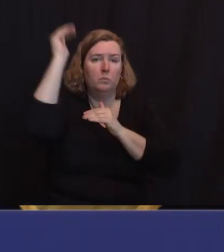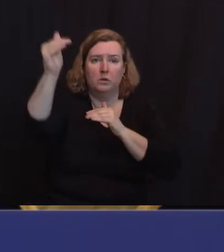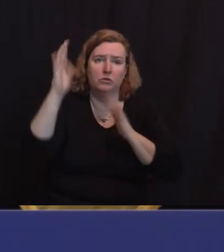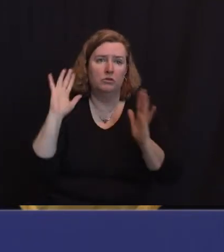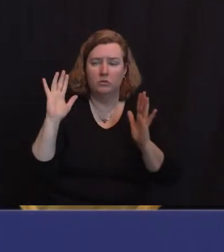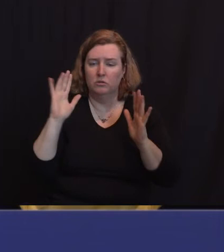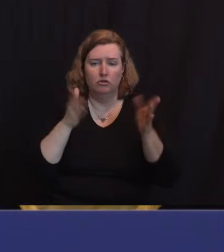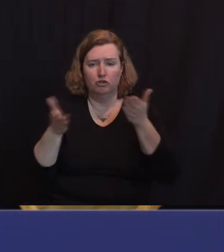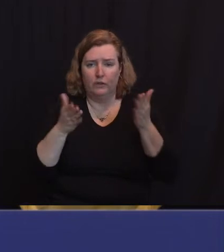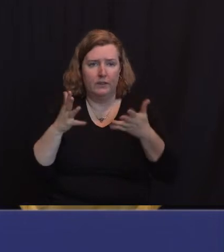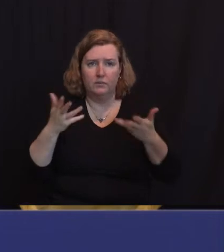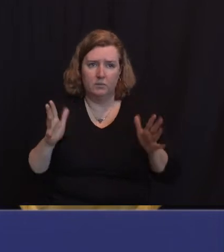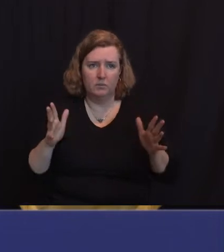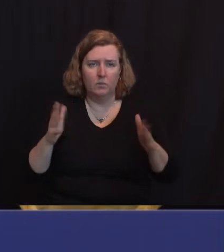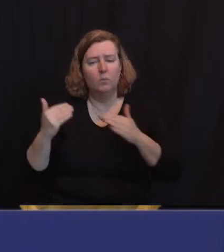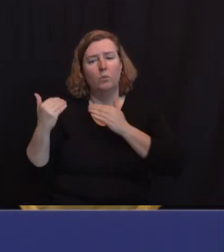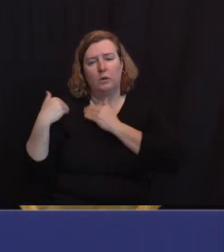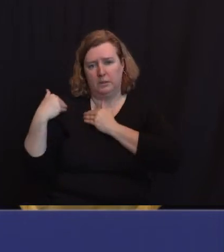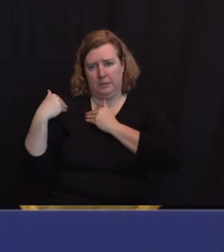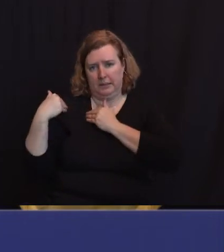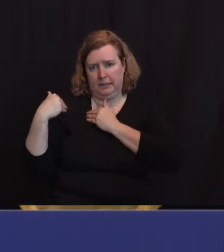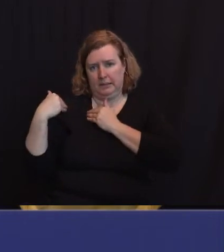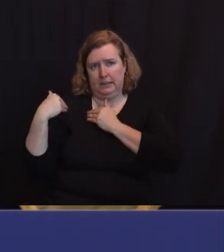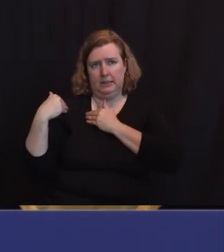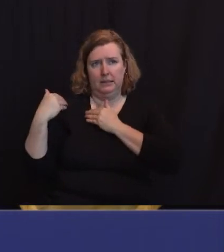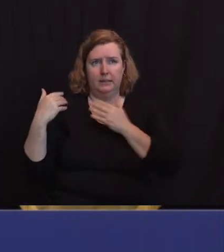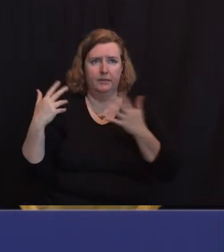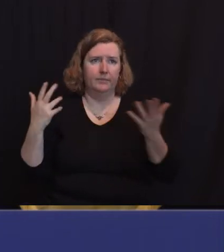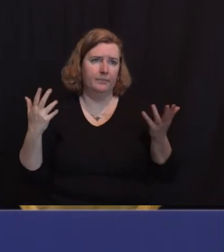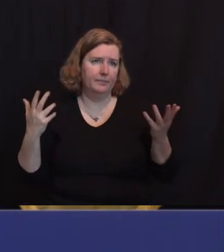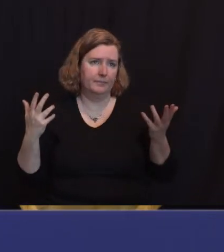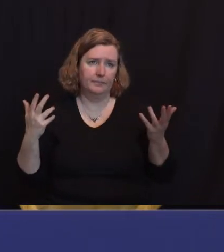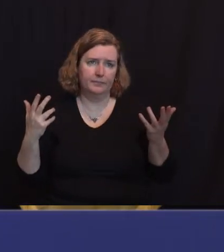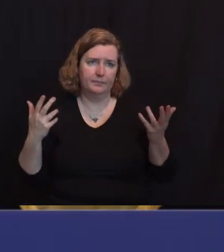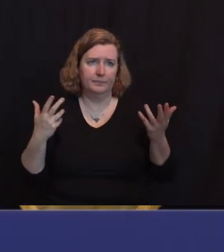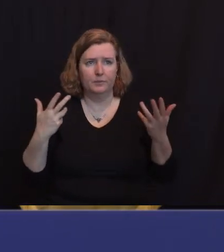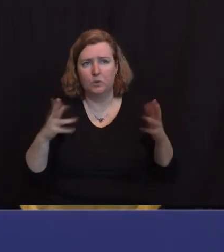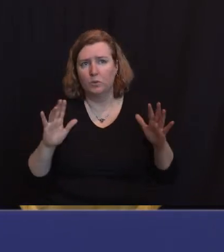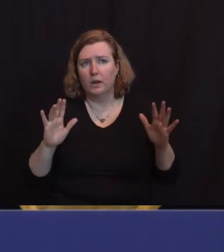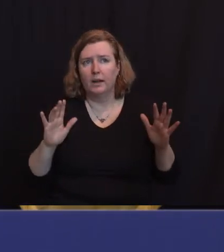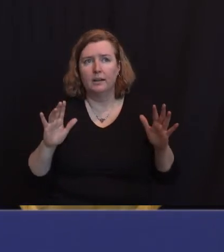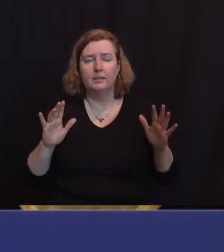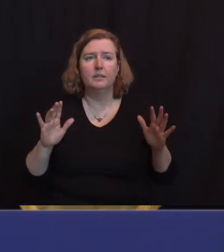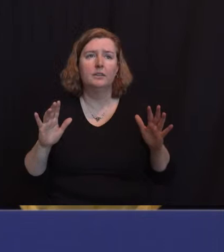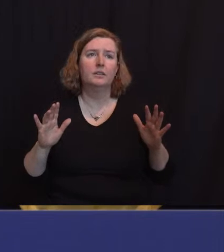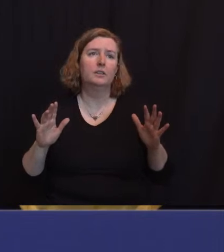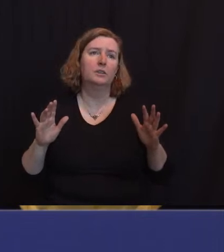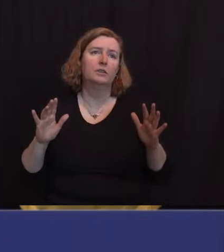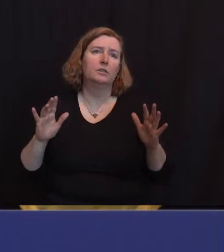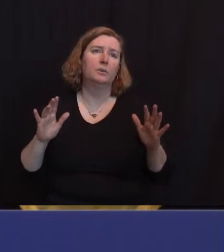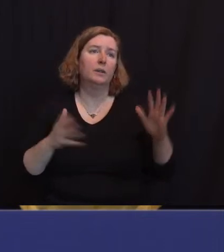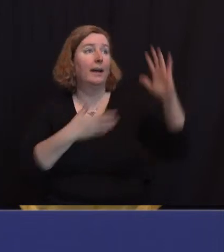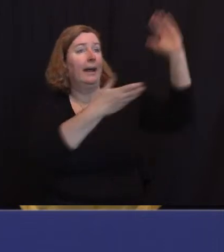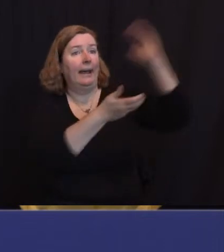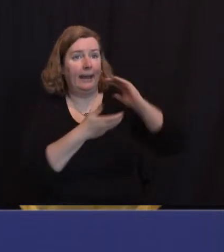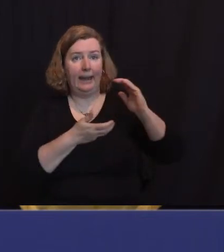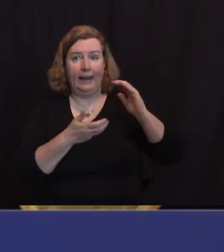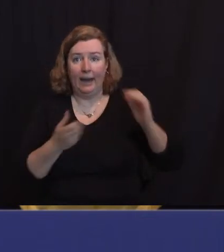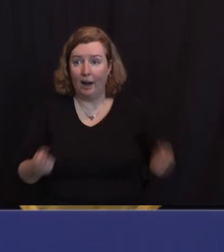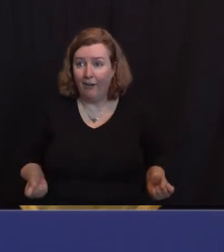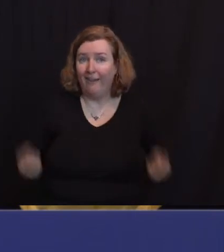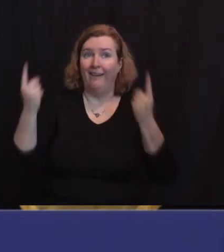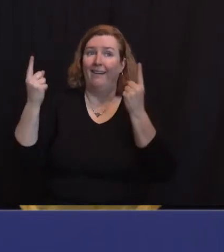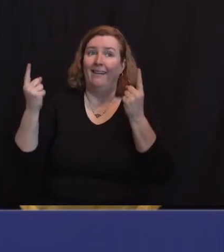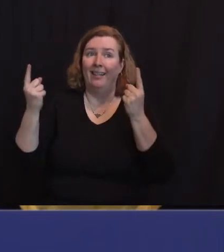So we want to be responsible about this. We do not want to blow it all like drunken sailors and then have to wake up in any